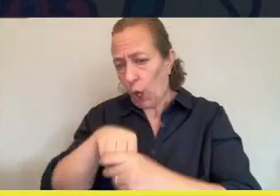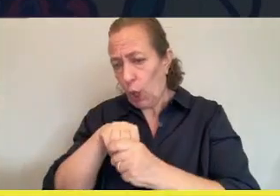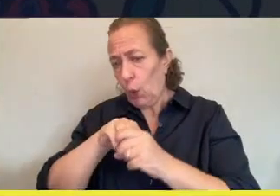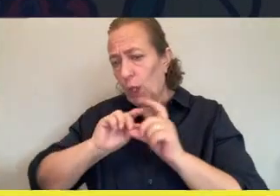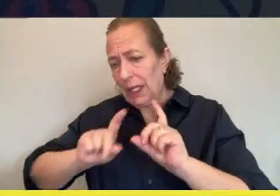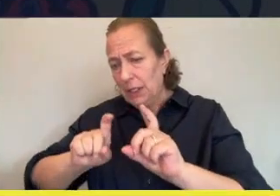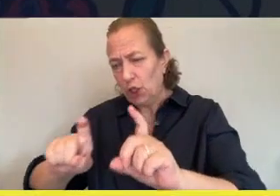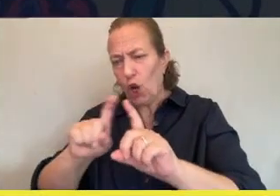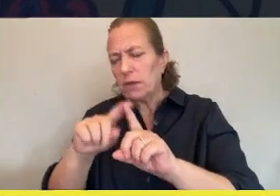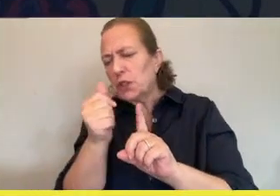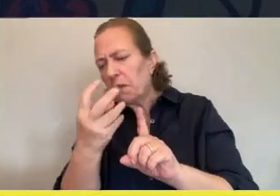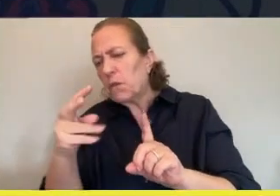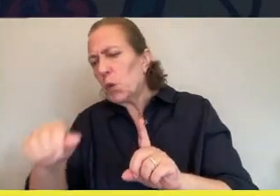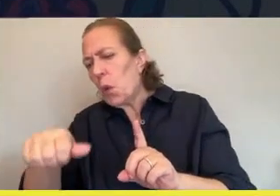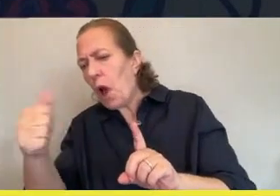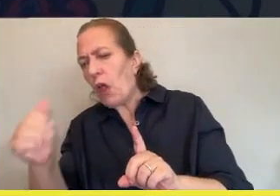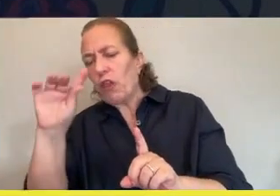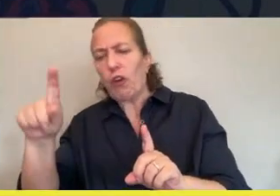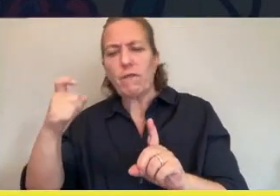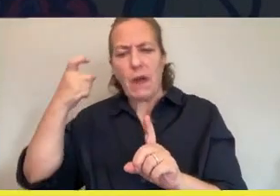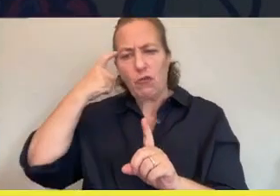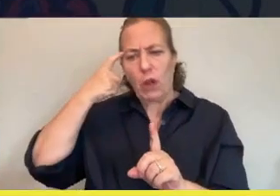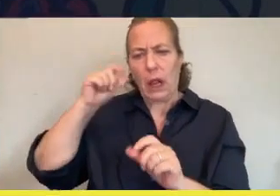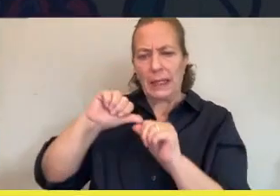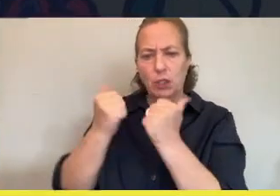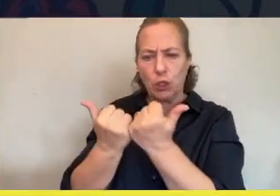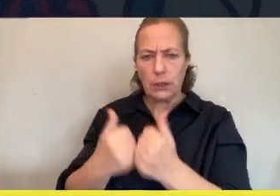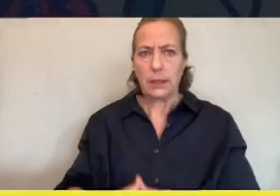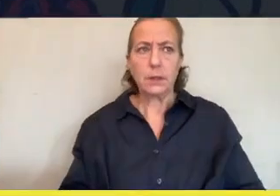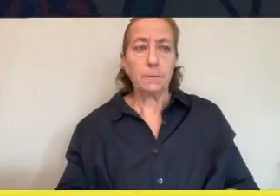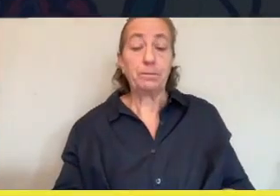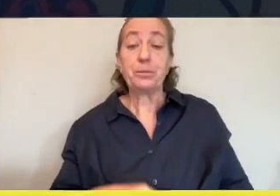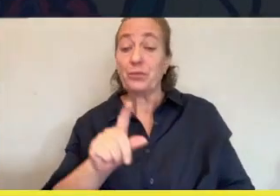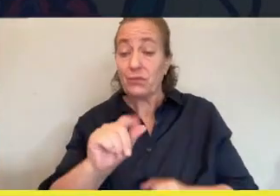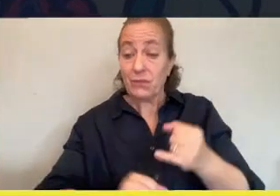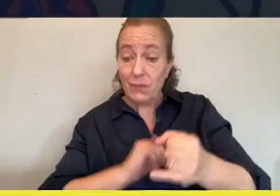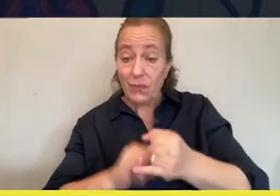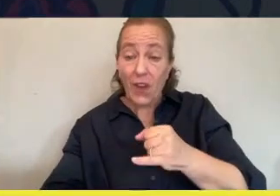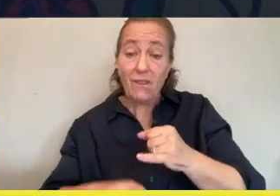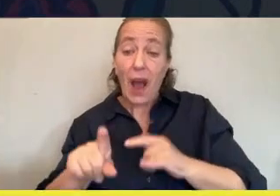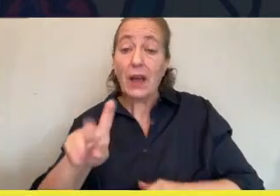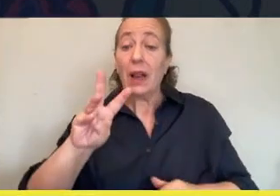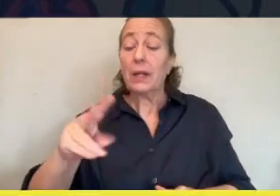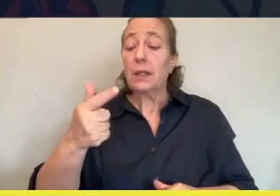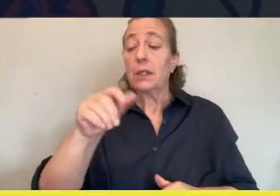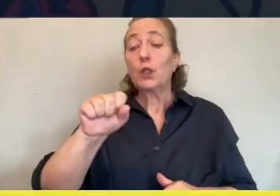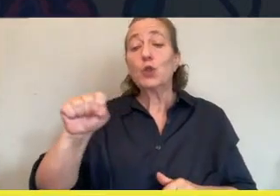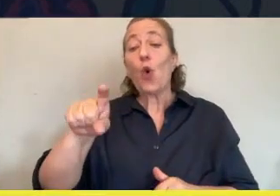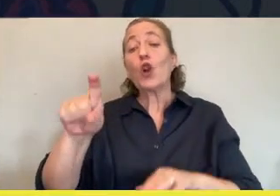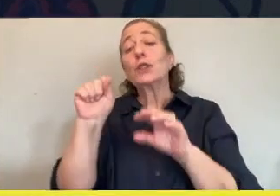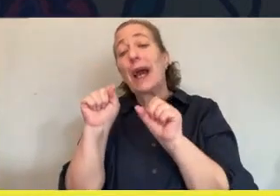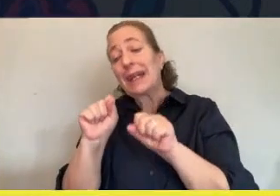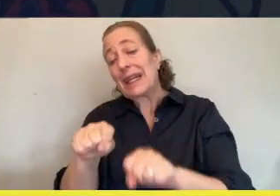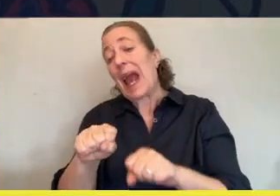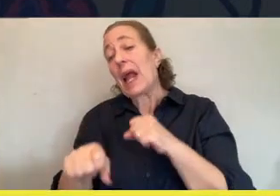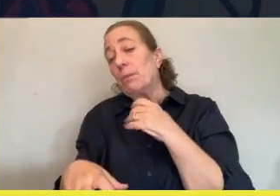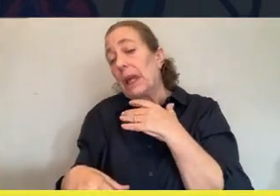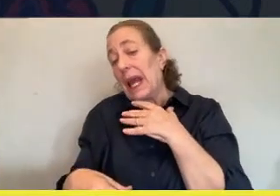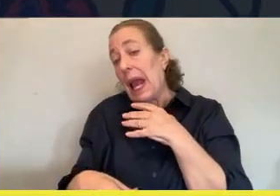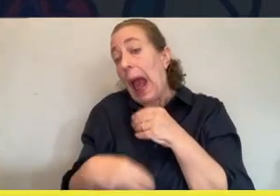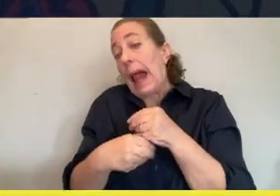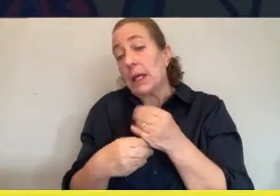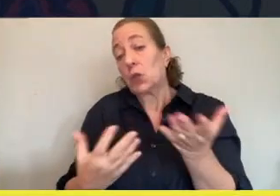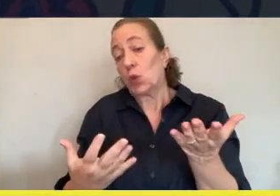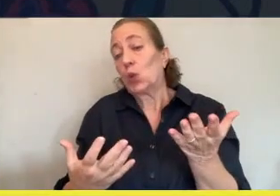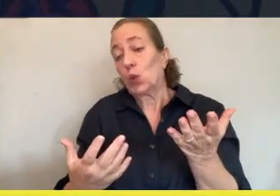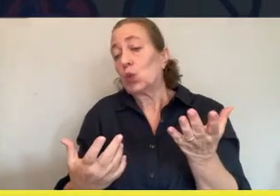of other federal agencies. Finally, the short set can be added to. It